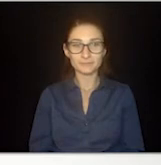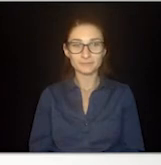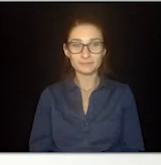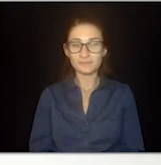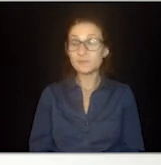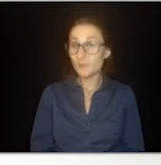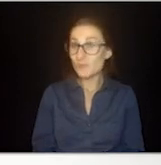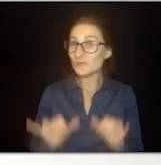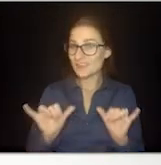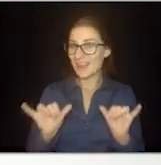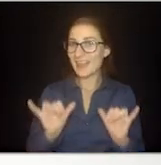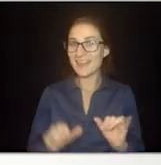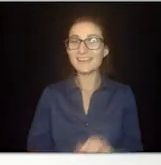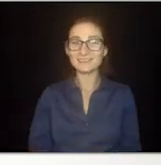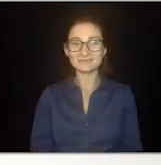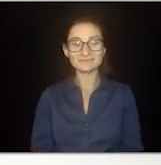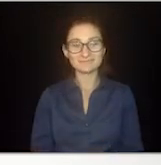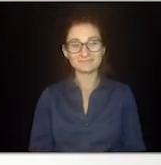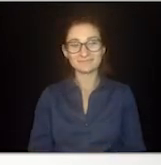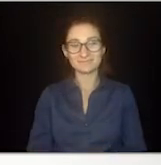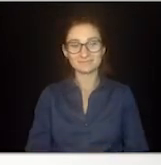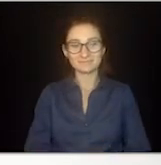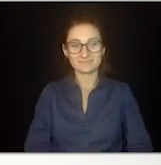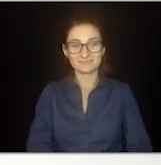Okay. Oh, yeah.